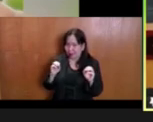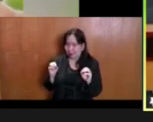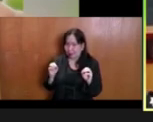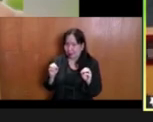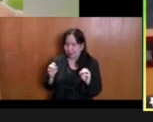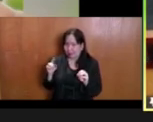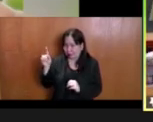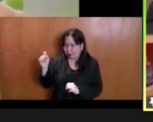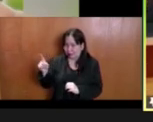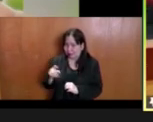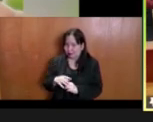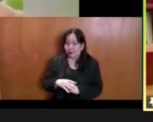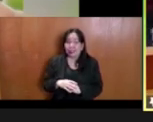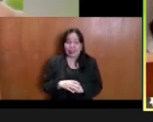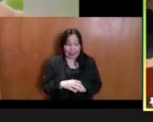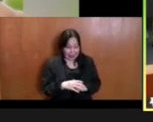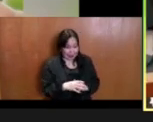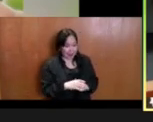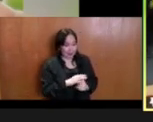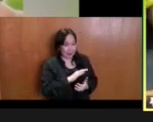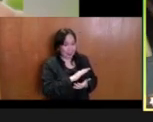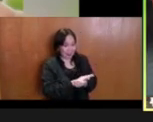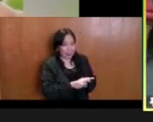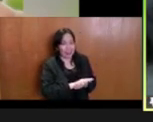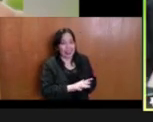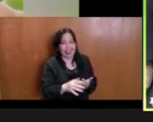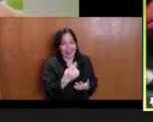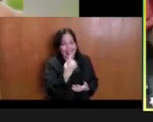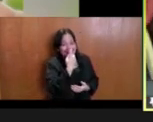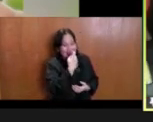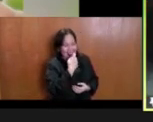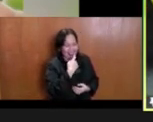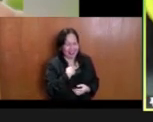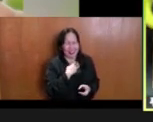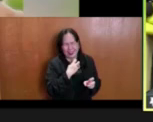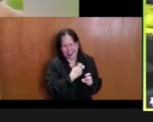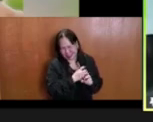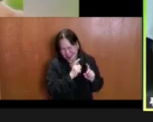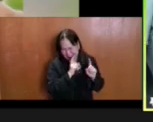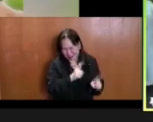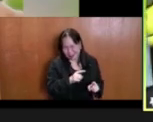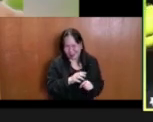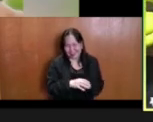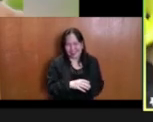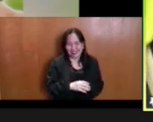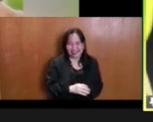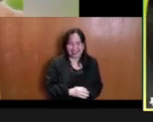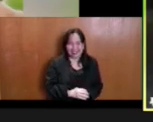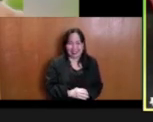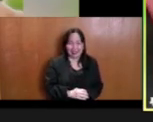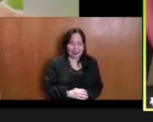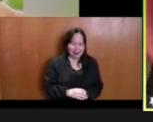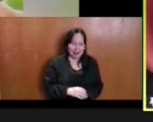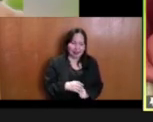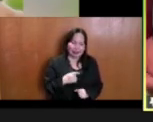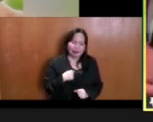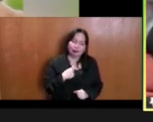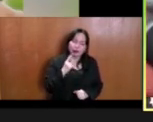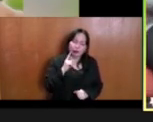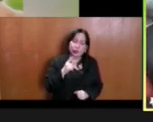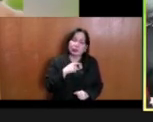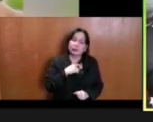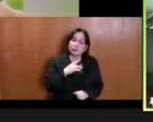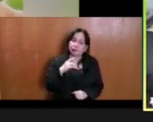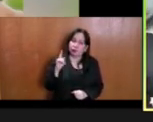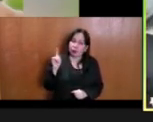Well, that's a very nice question and very difficult to respond. Well, what we see in